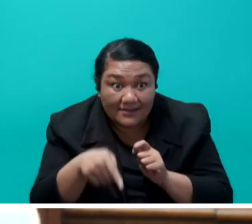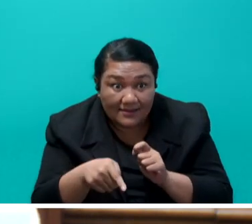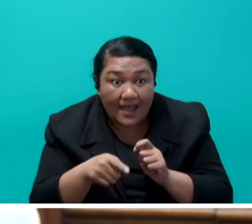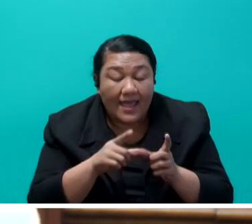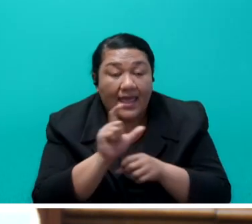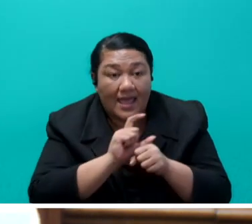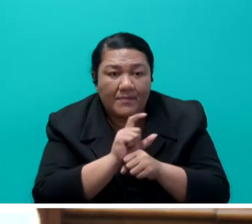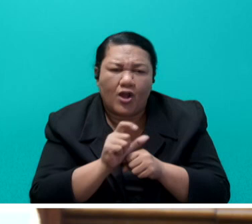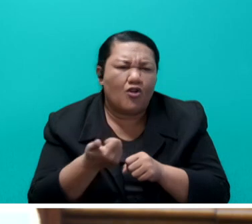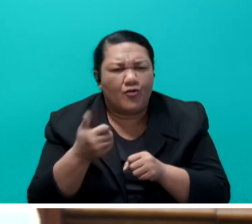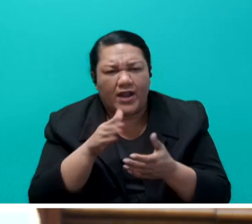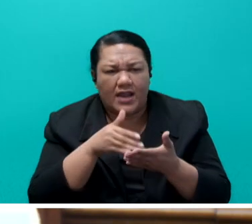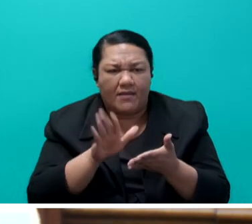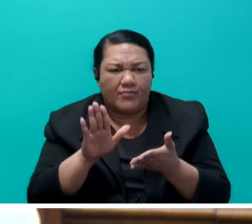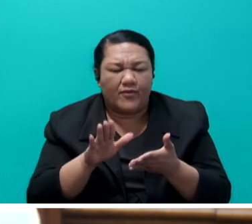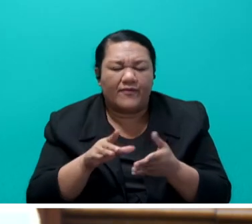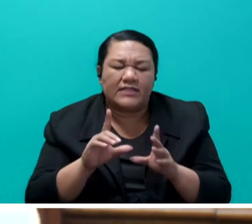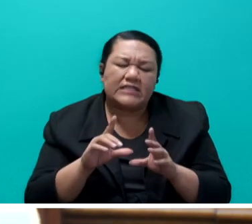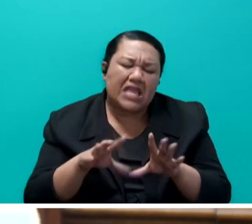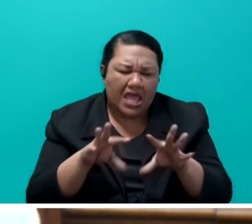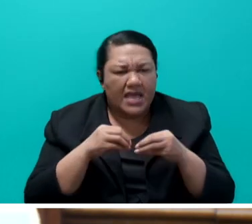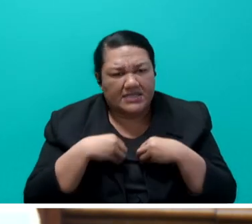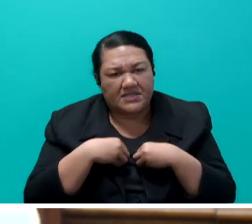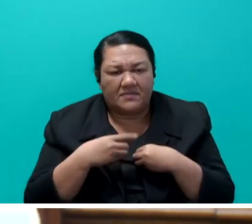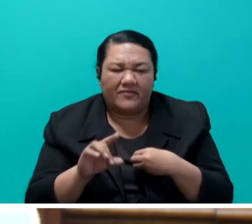a scientifically acceptable option.